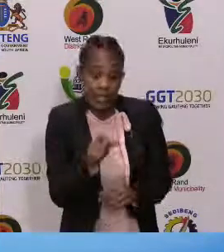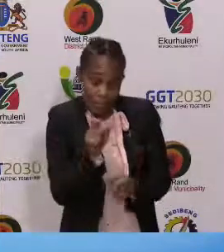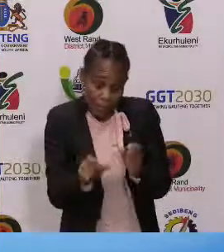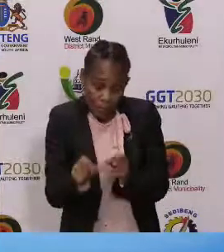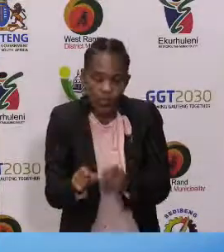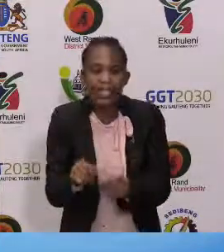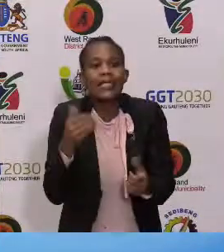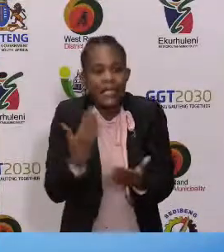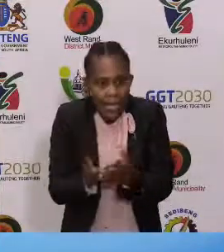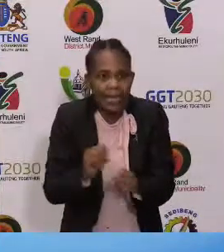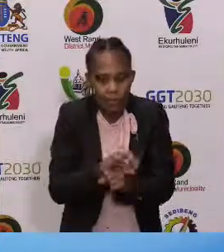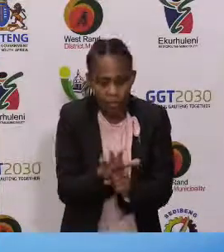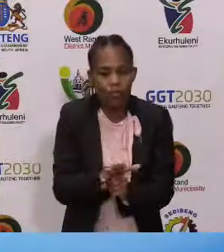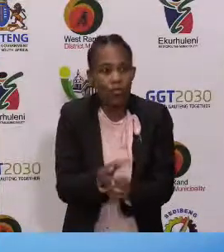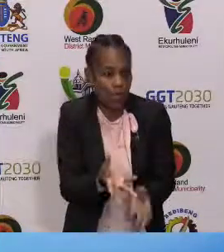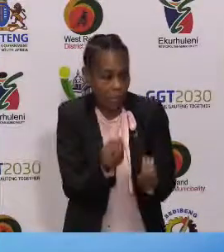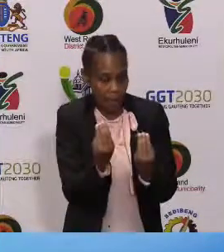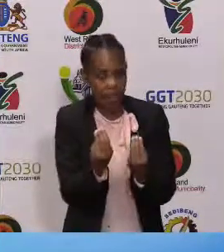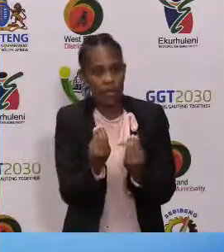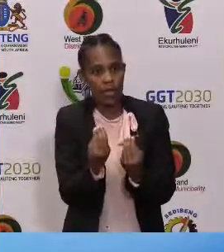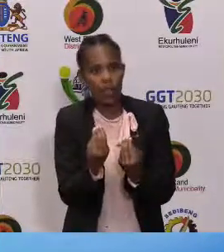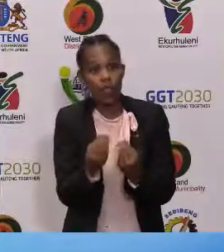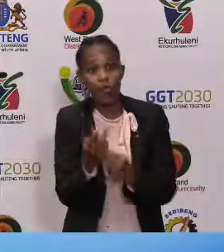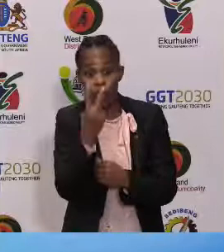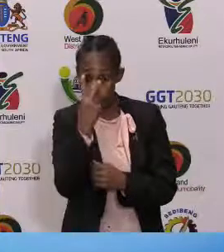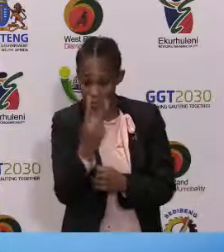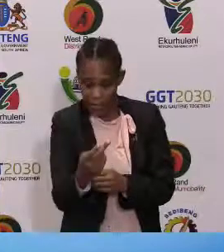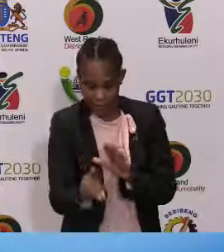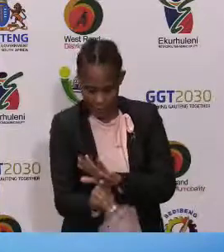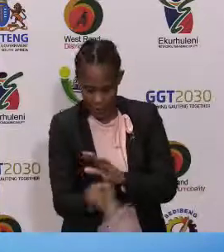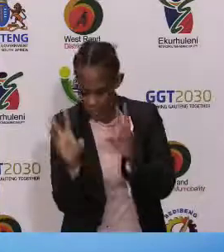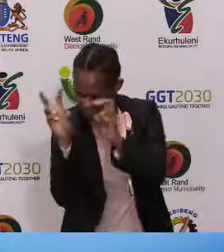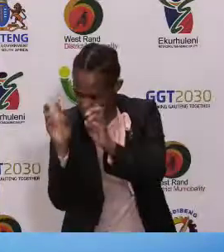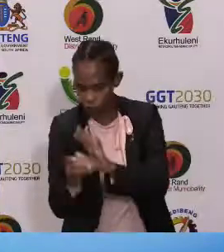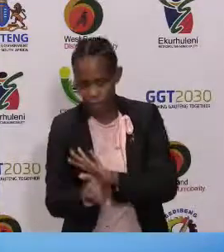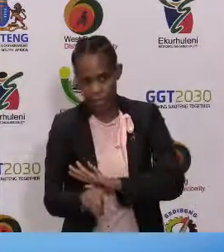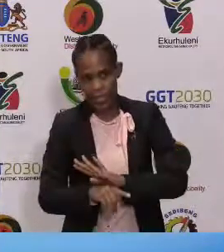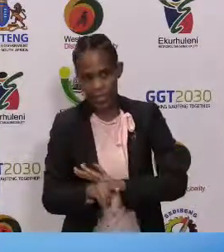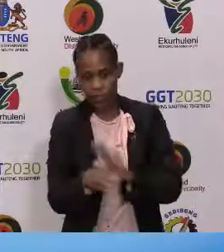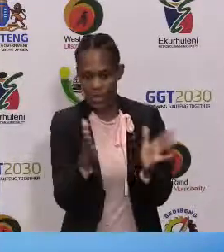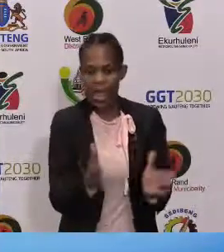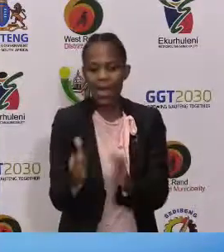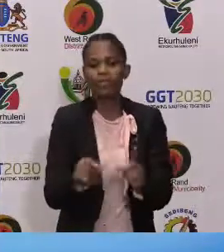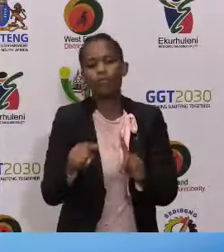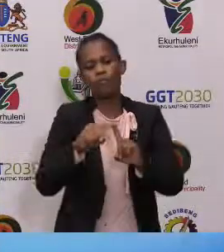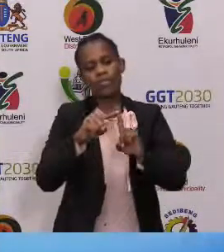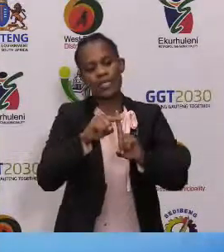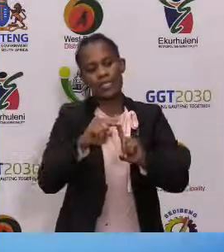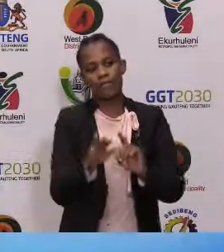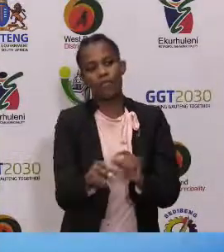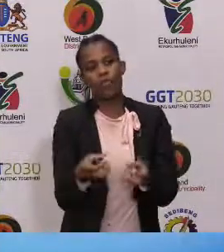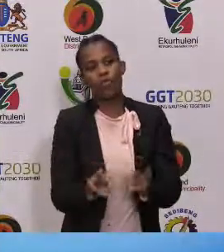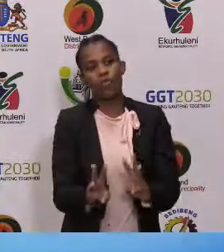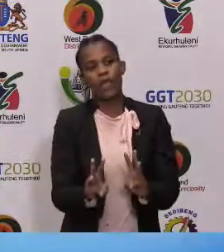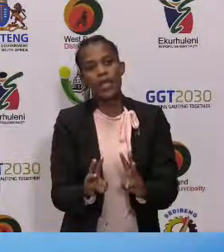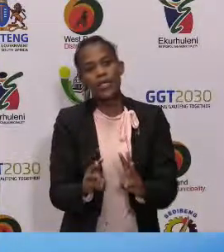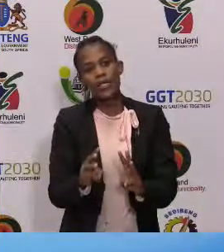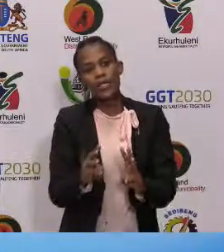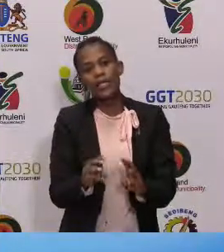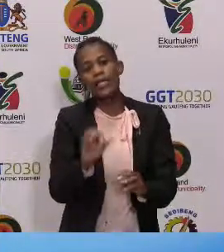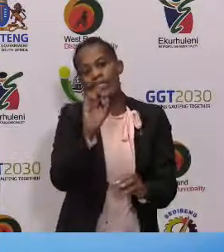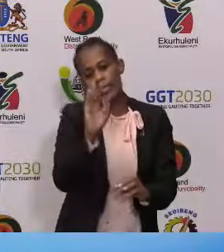with the virus. Now, when you look at each of the districts, the range of seropositivity is between 12.7%